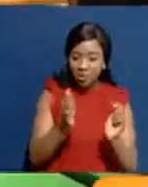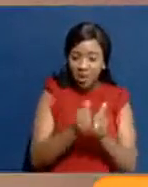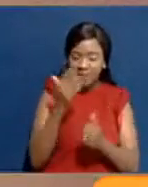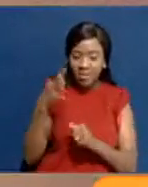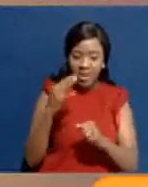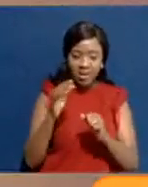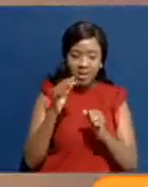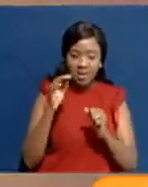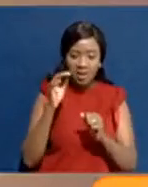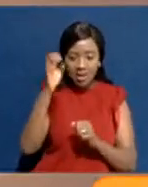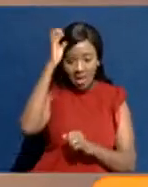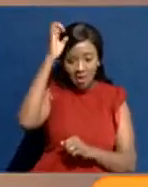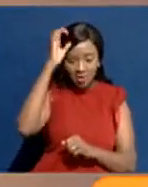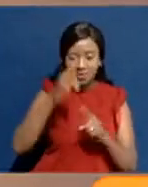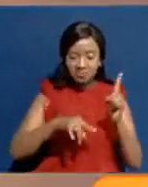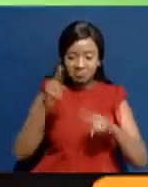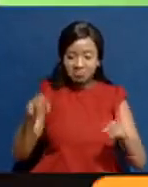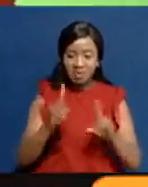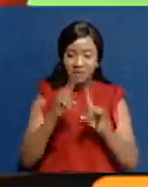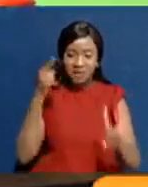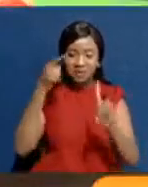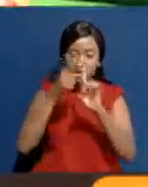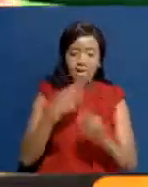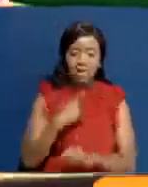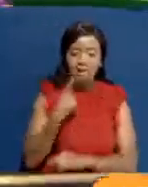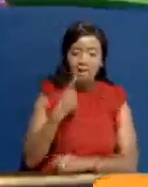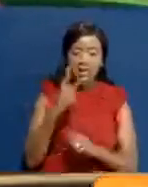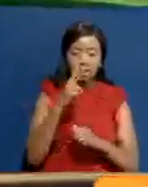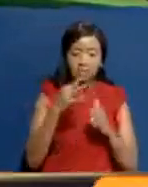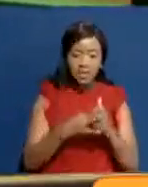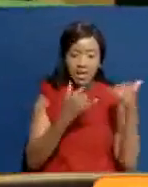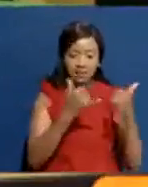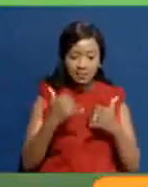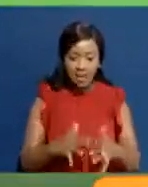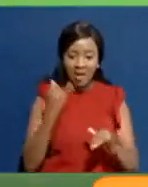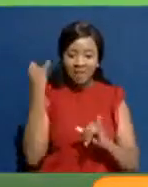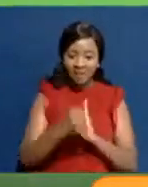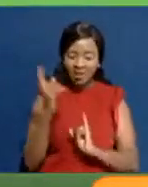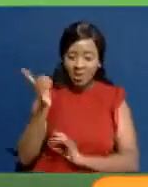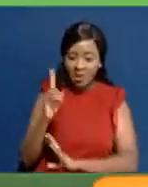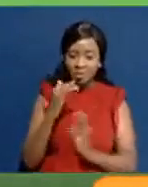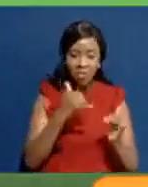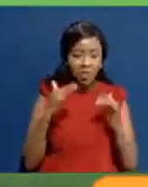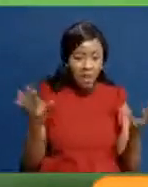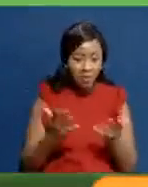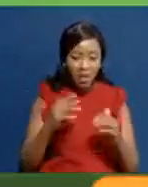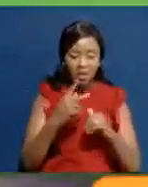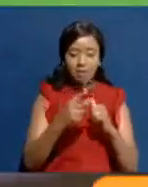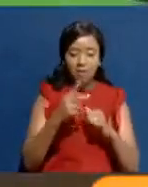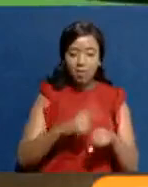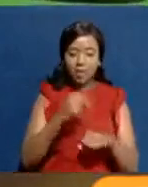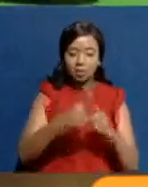very few ladies. The target this time is 128 players. The finals in Nairobi will be played in July and August.